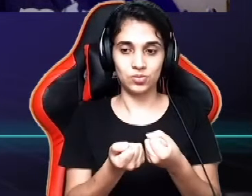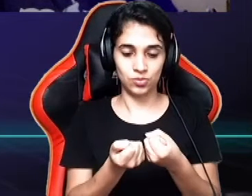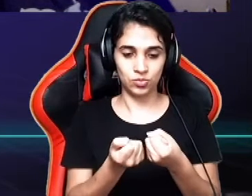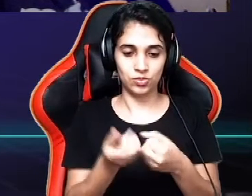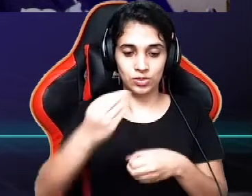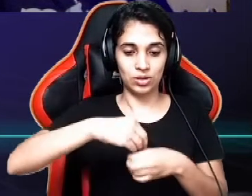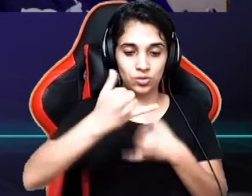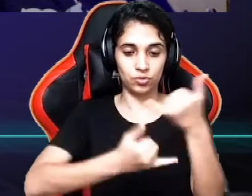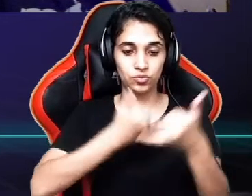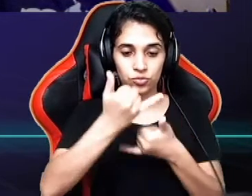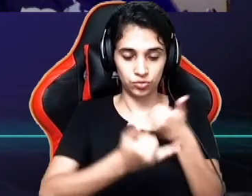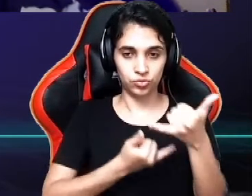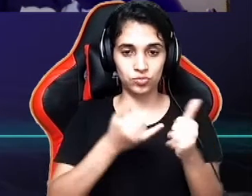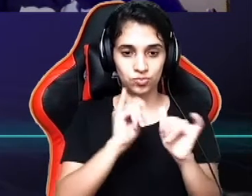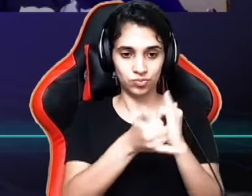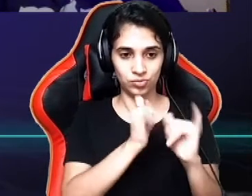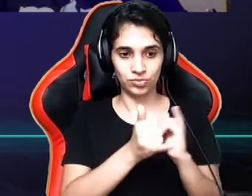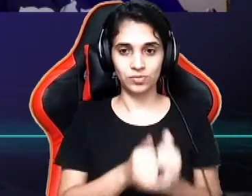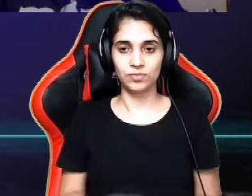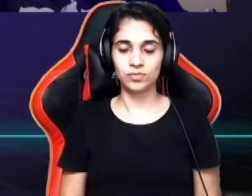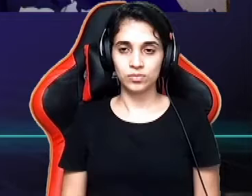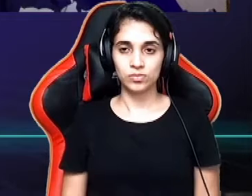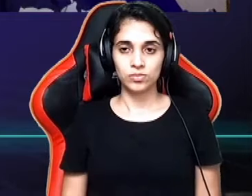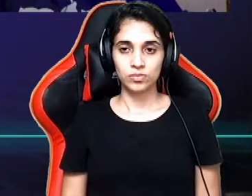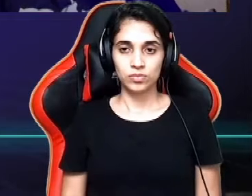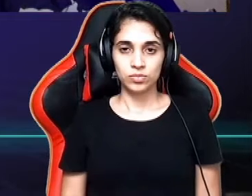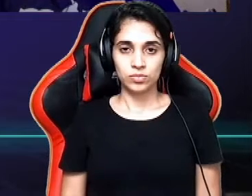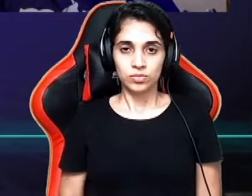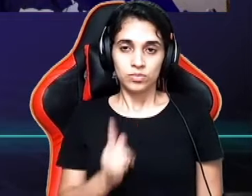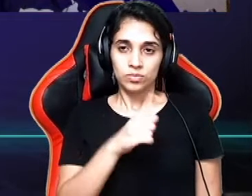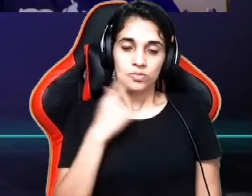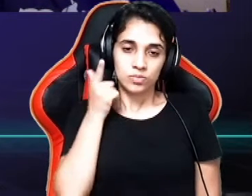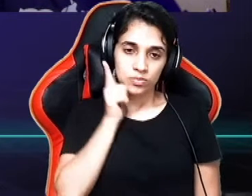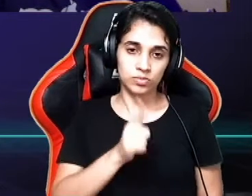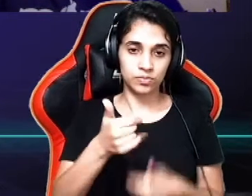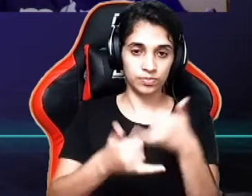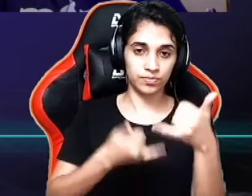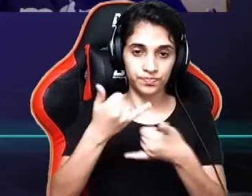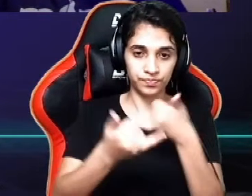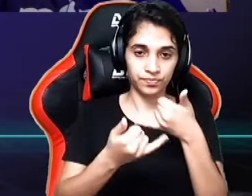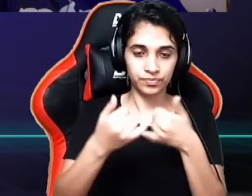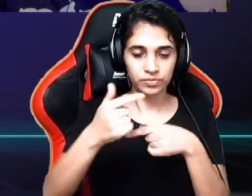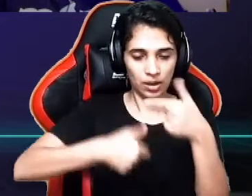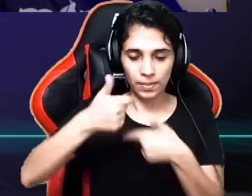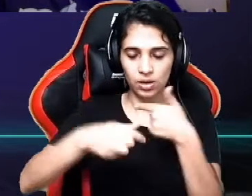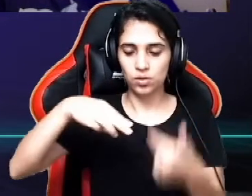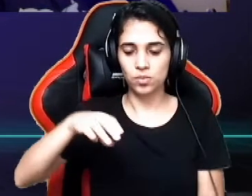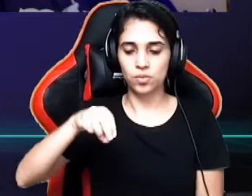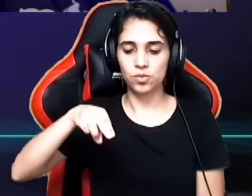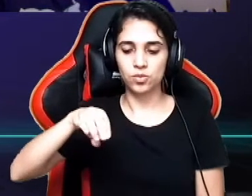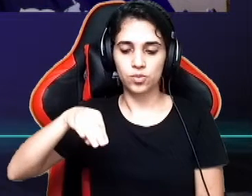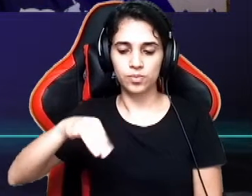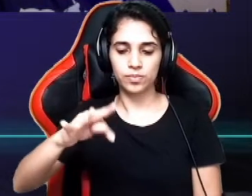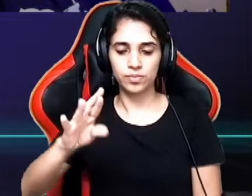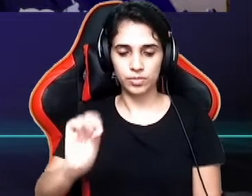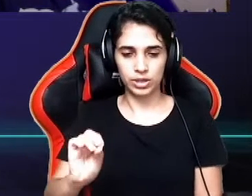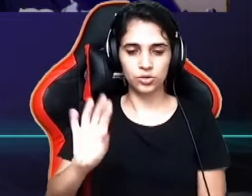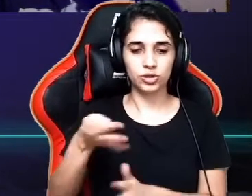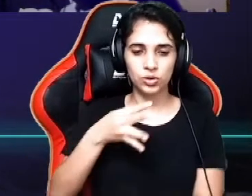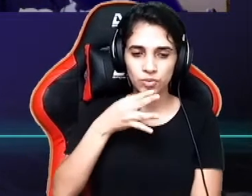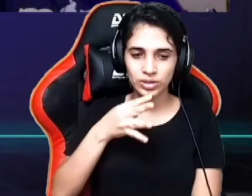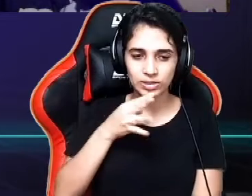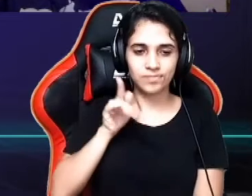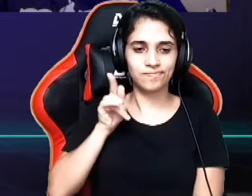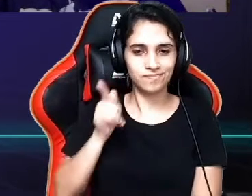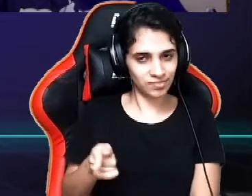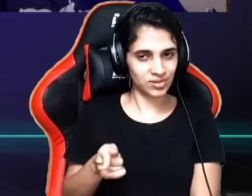audience that we have acquired through online gaming. So Loud, we do that. Halfway, we see the work of Monomyto.